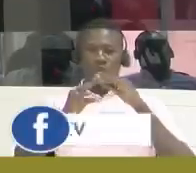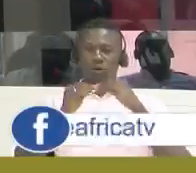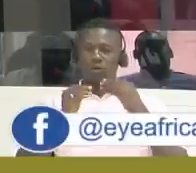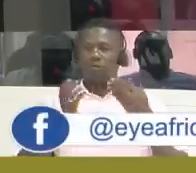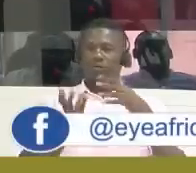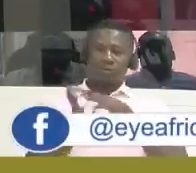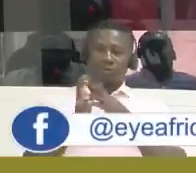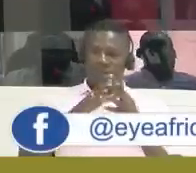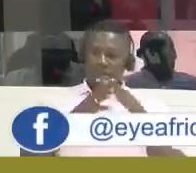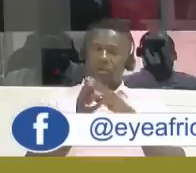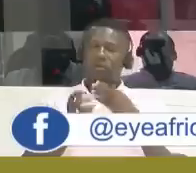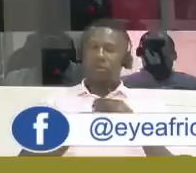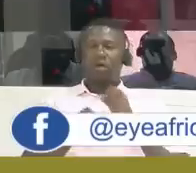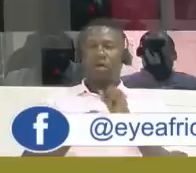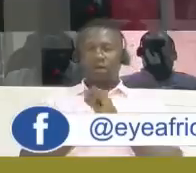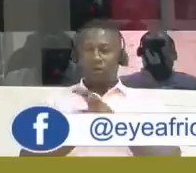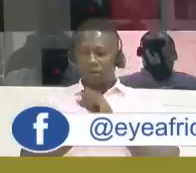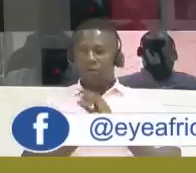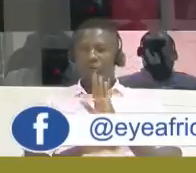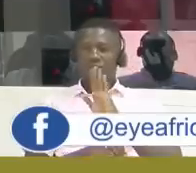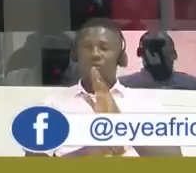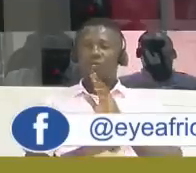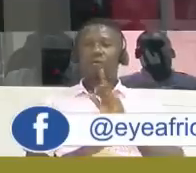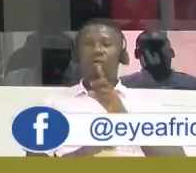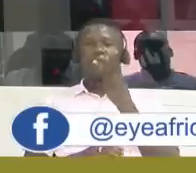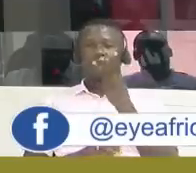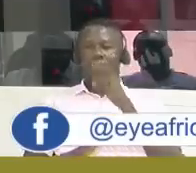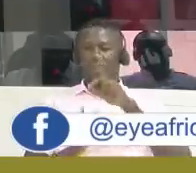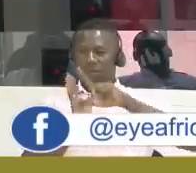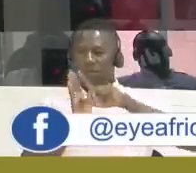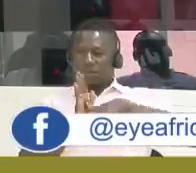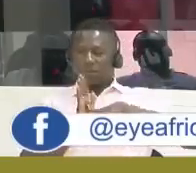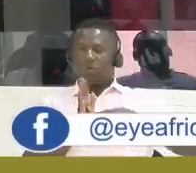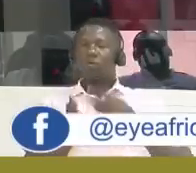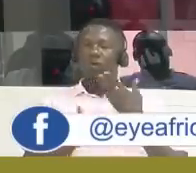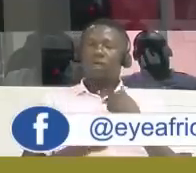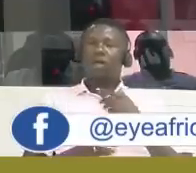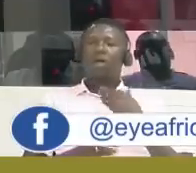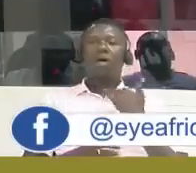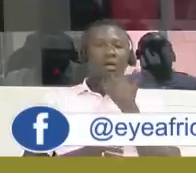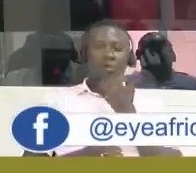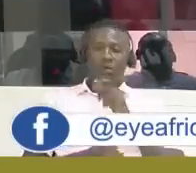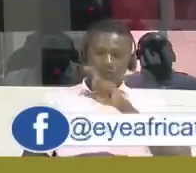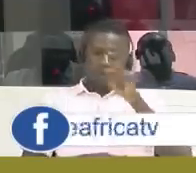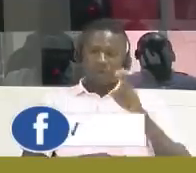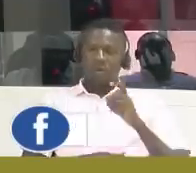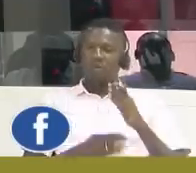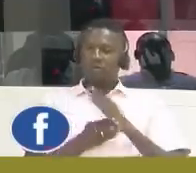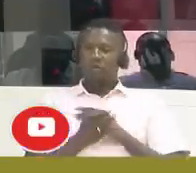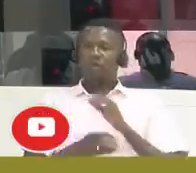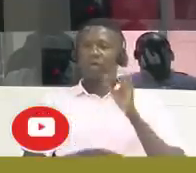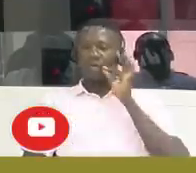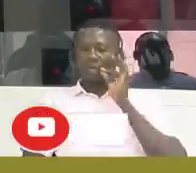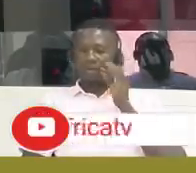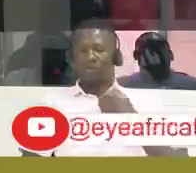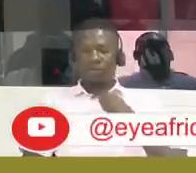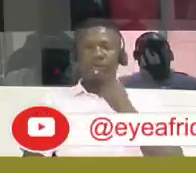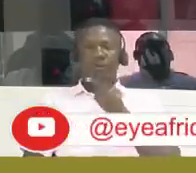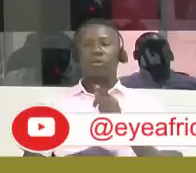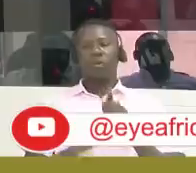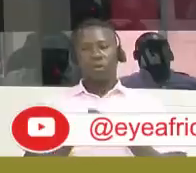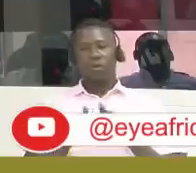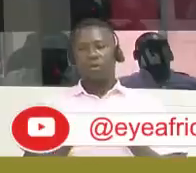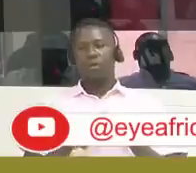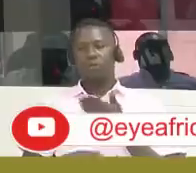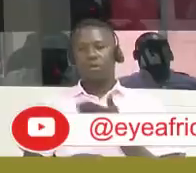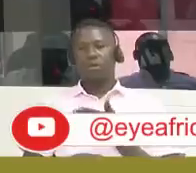I'll advise that you wait for 3 seconds when I ask a question before you answer it, and I'll do the same as well. And